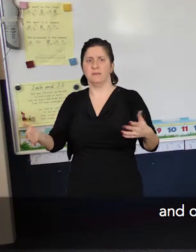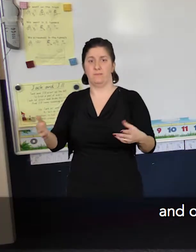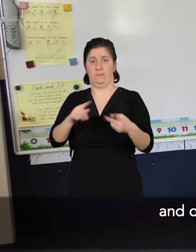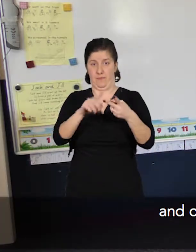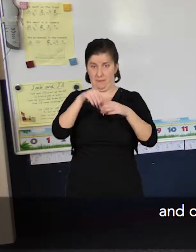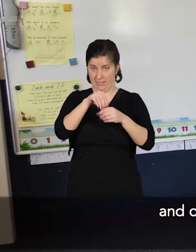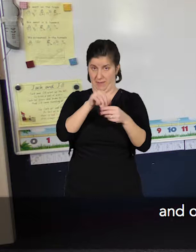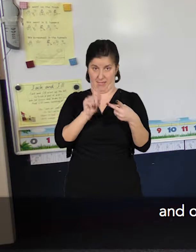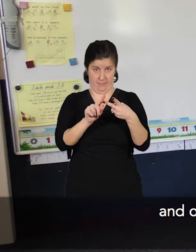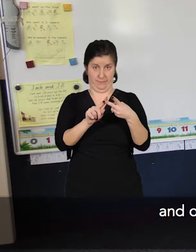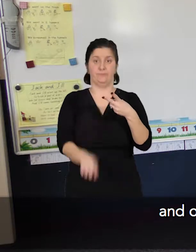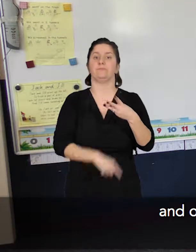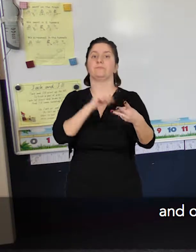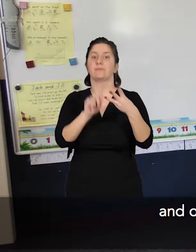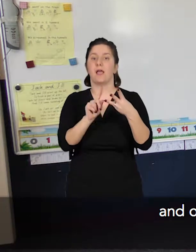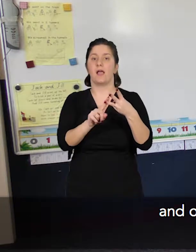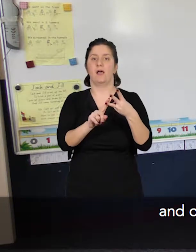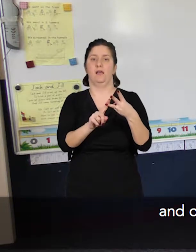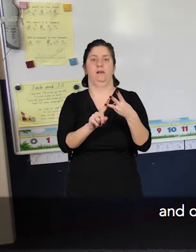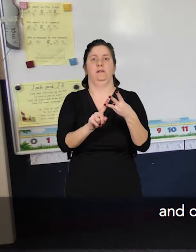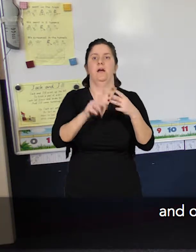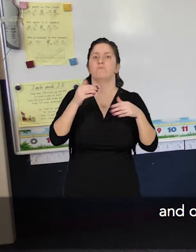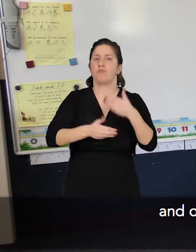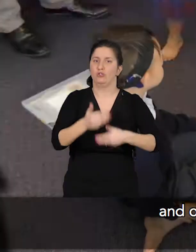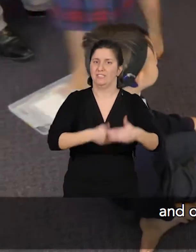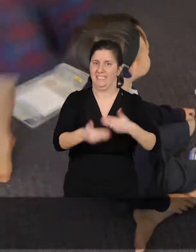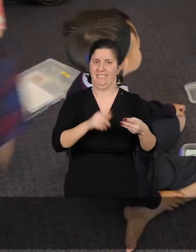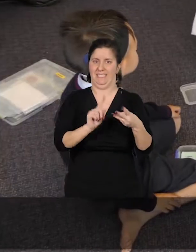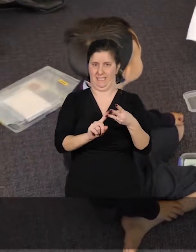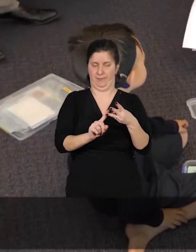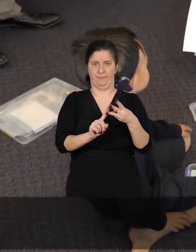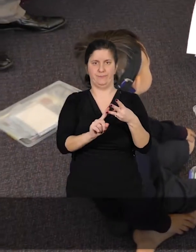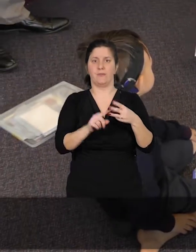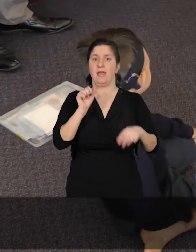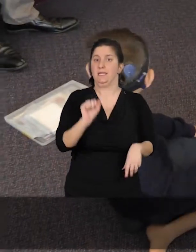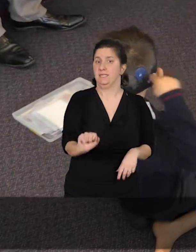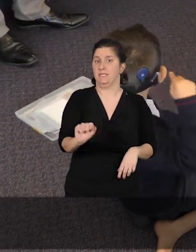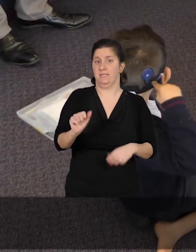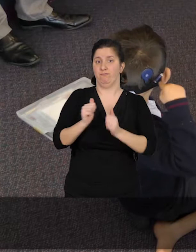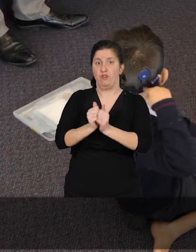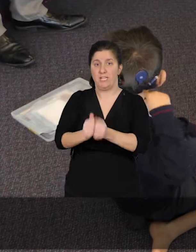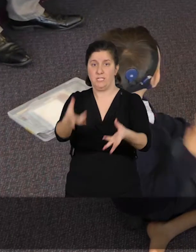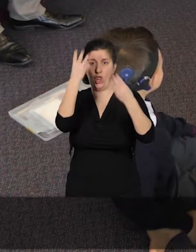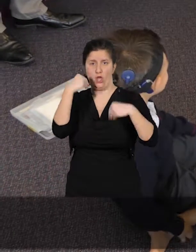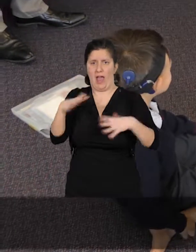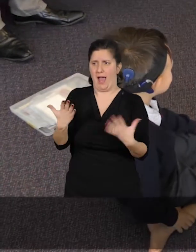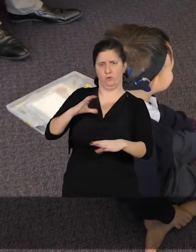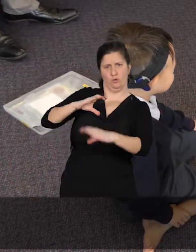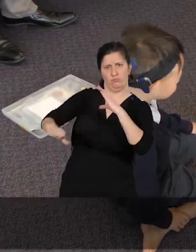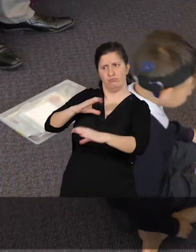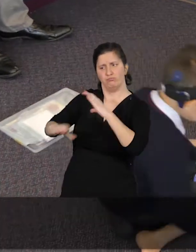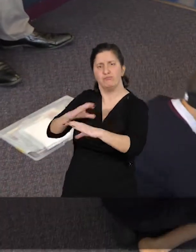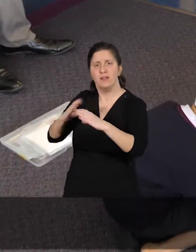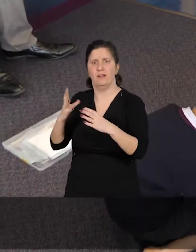that participation was going, then we could look at progress. His friends have learnt how